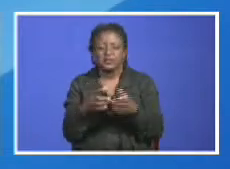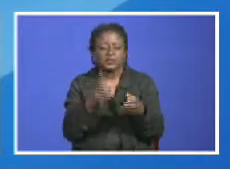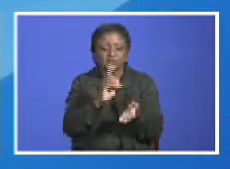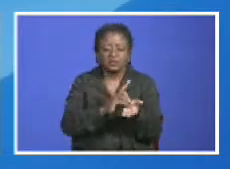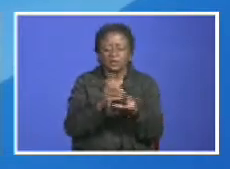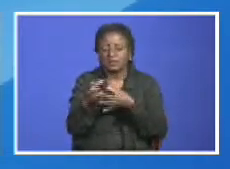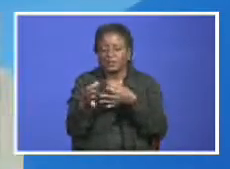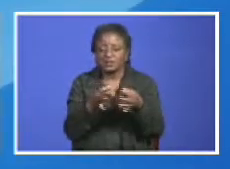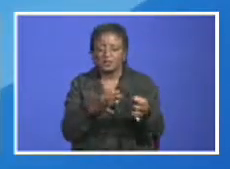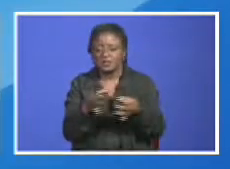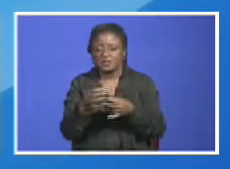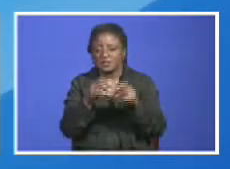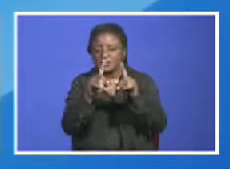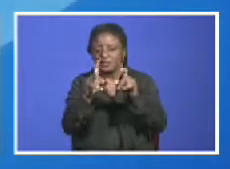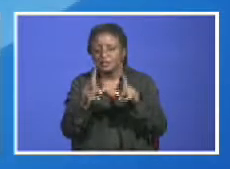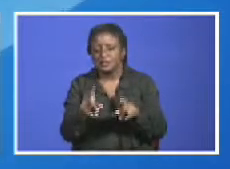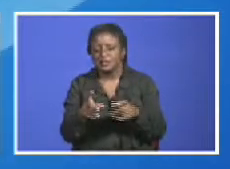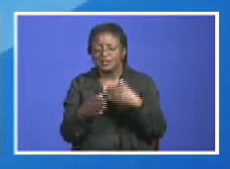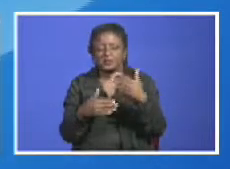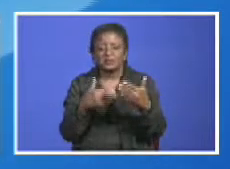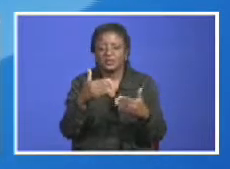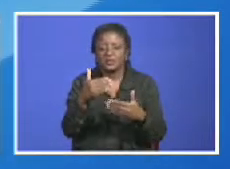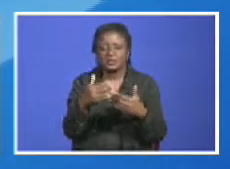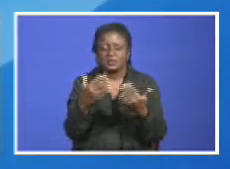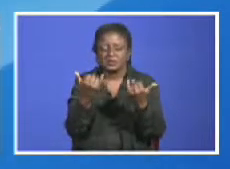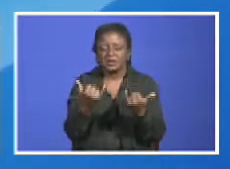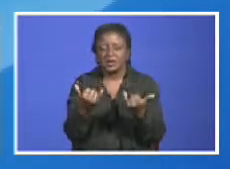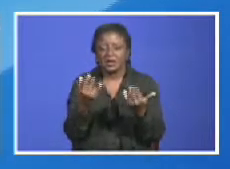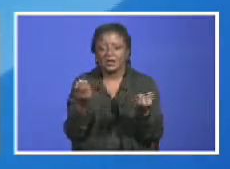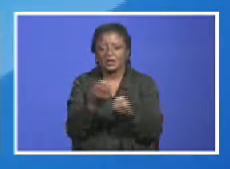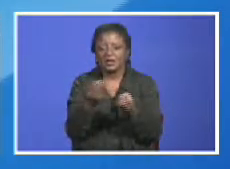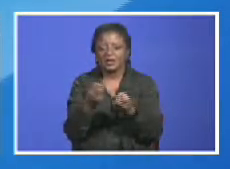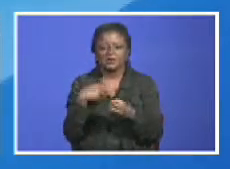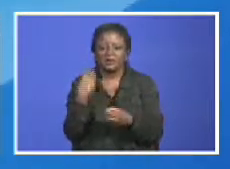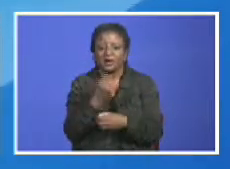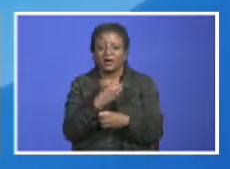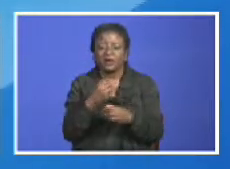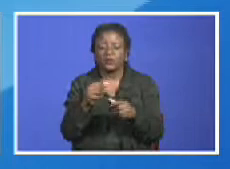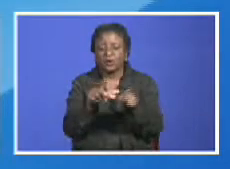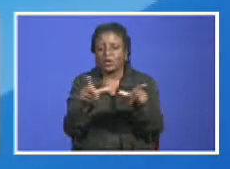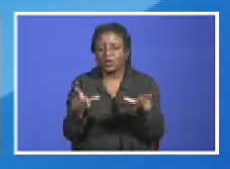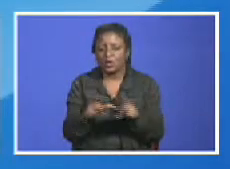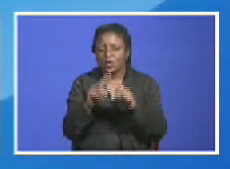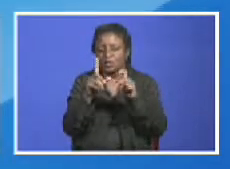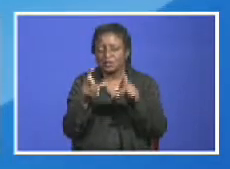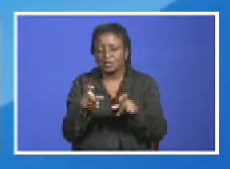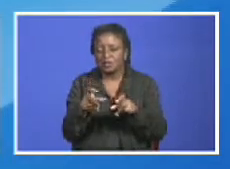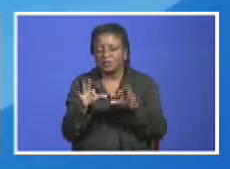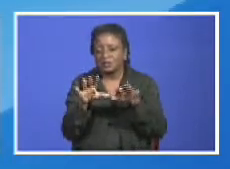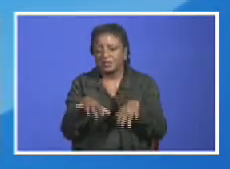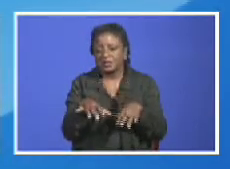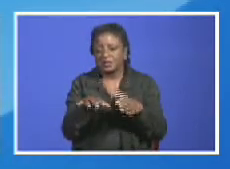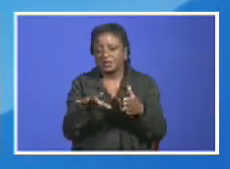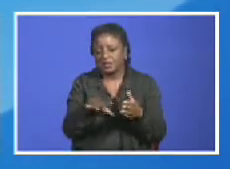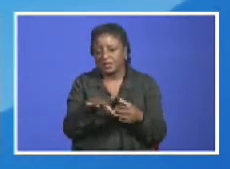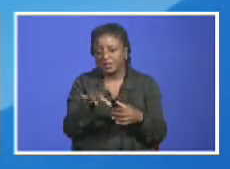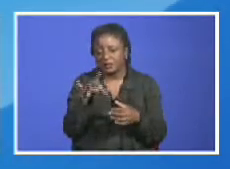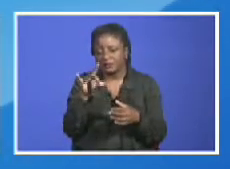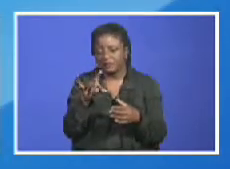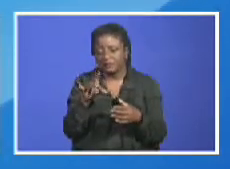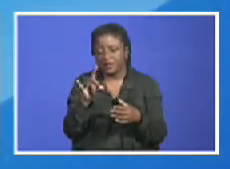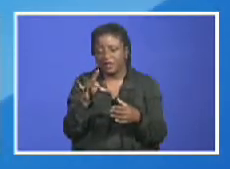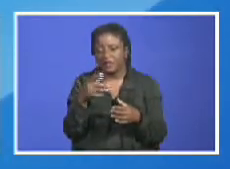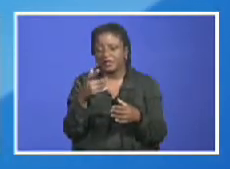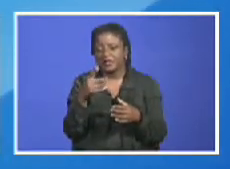what technicians would look for. Currently, none of our local tests actually detect the virus using that